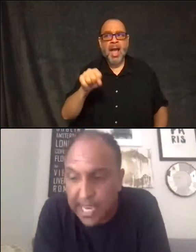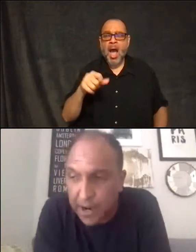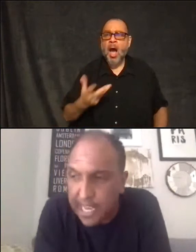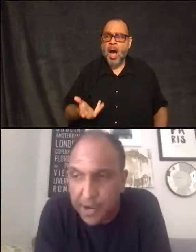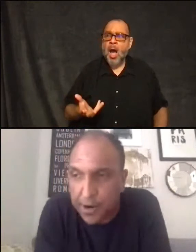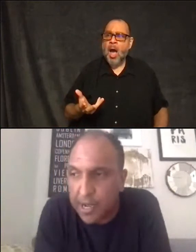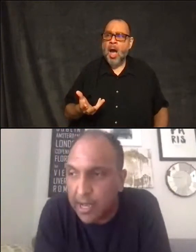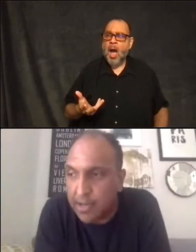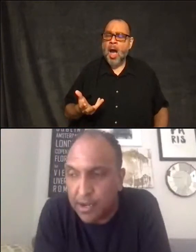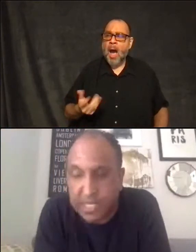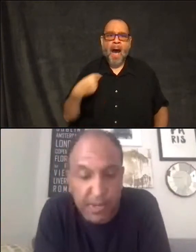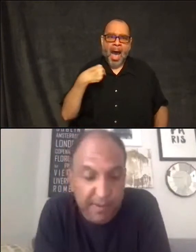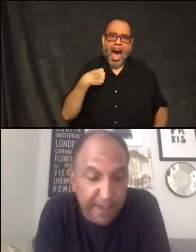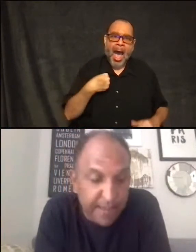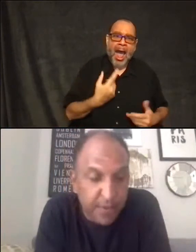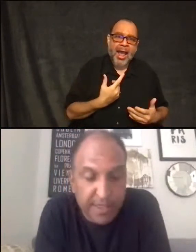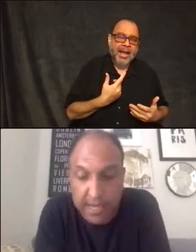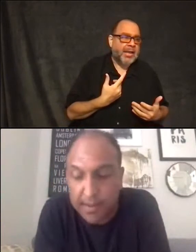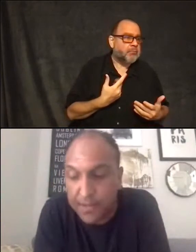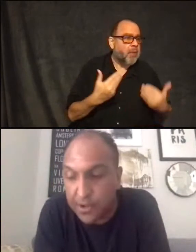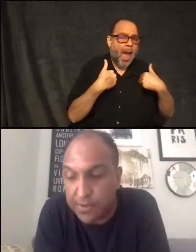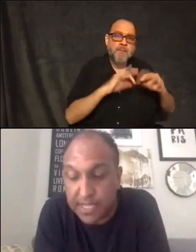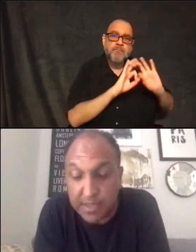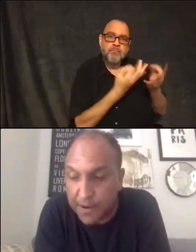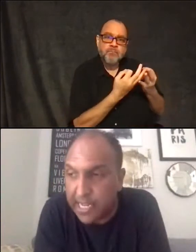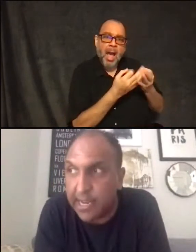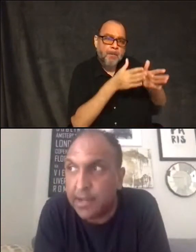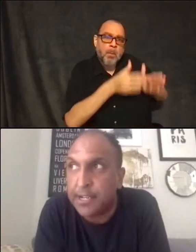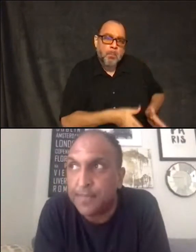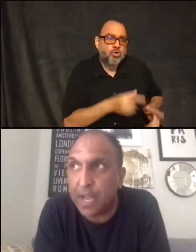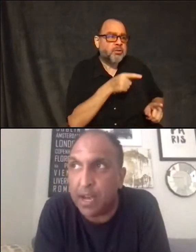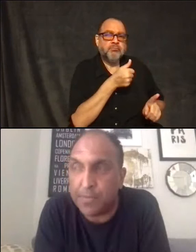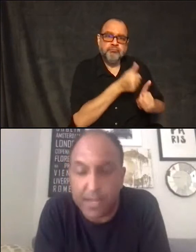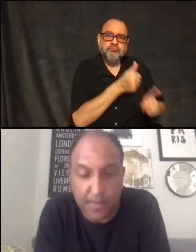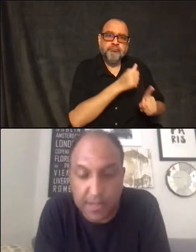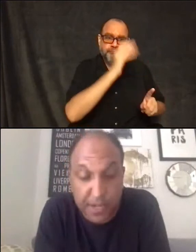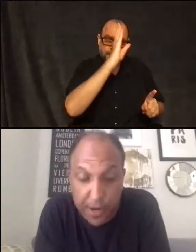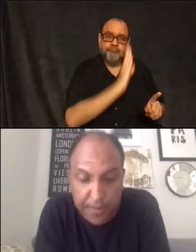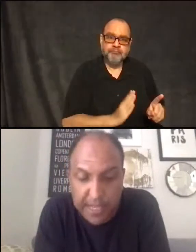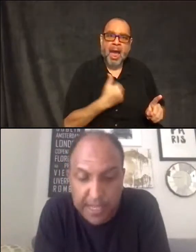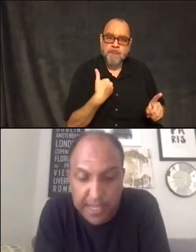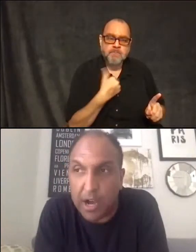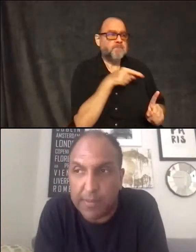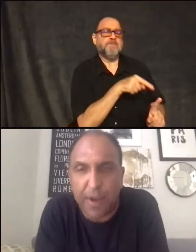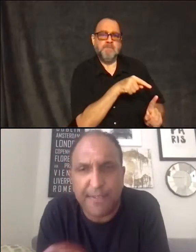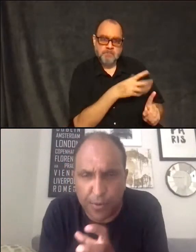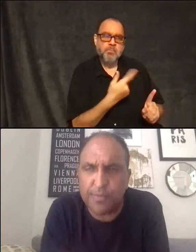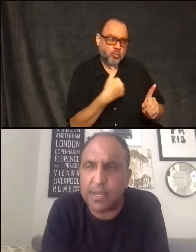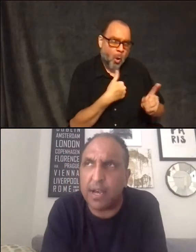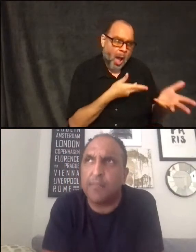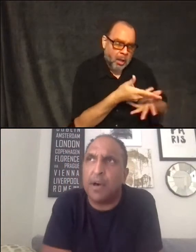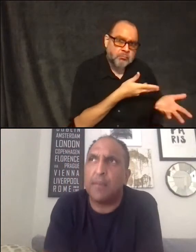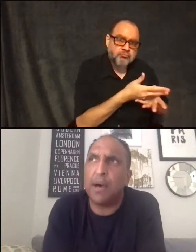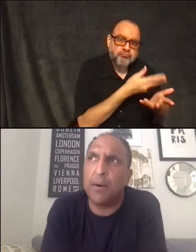also a caretaker, someone in my family with, schizophrenia. It's been a great place to talk in private